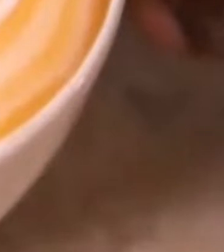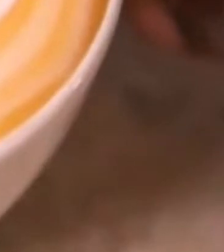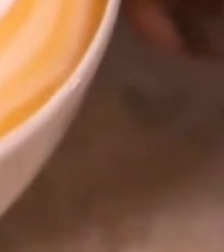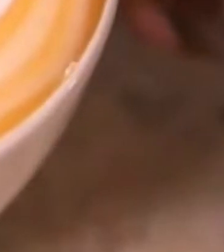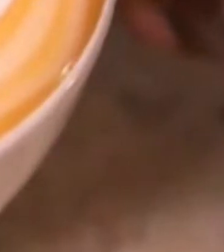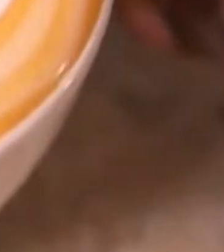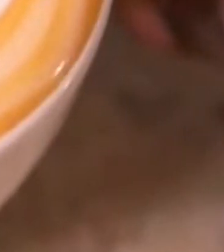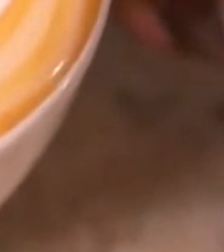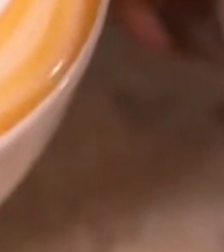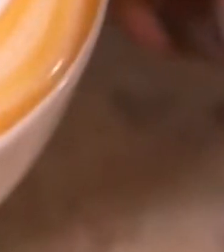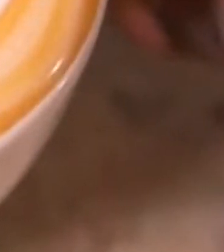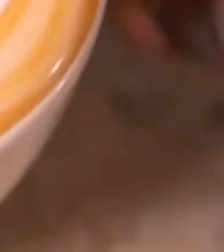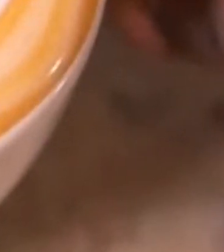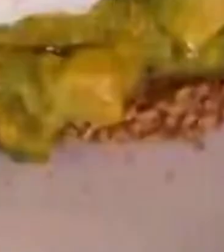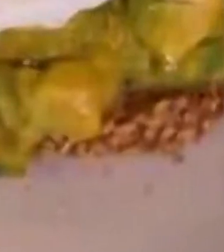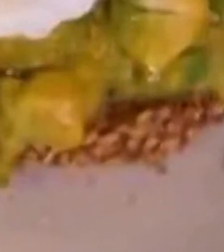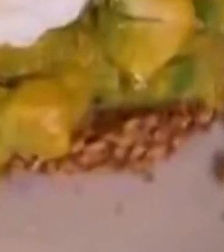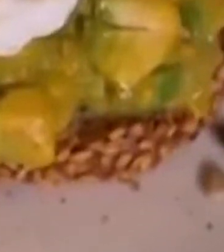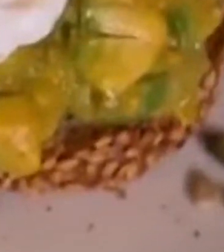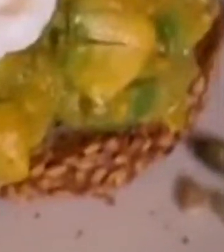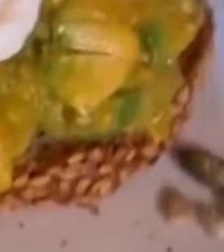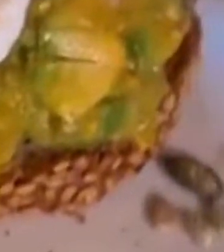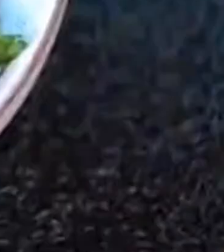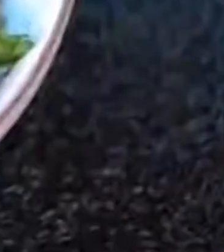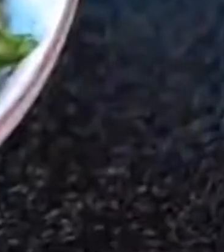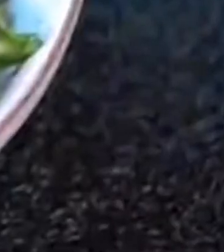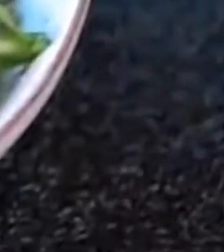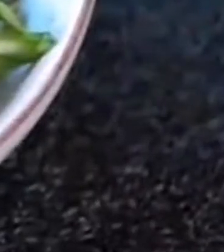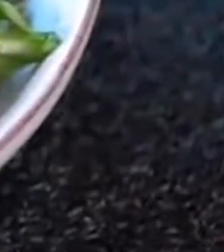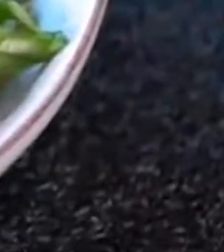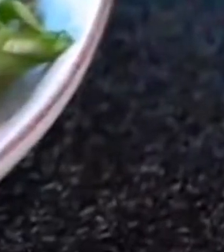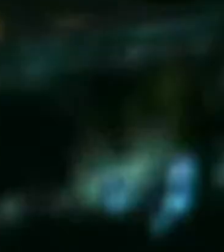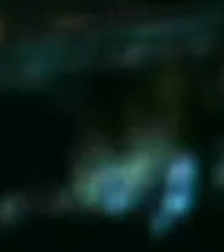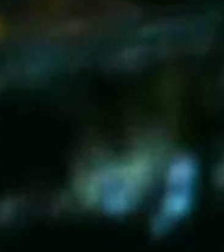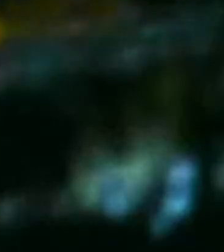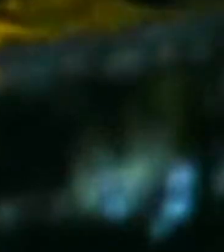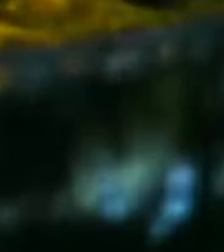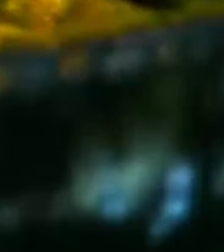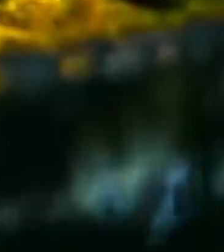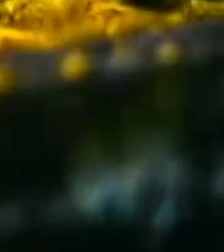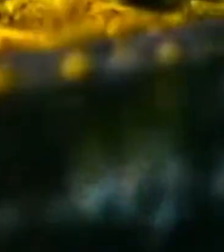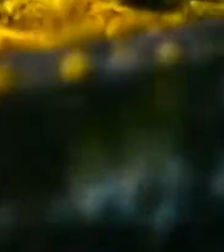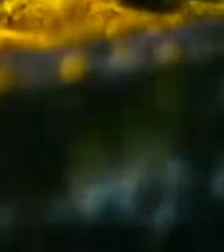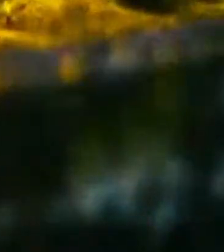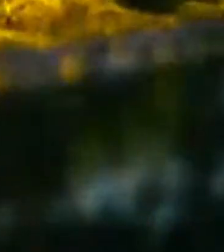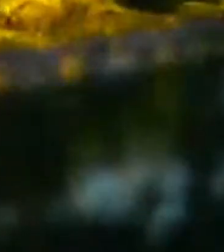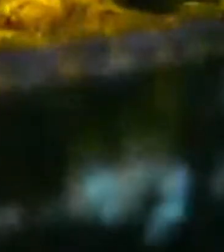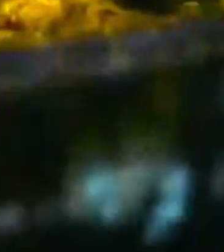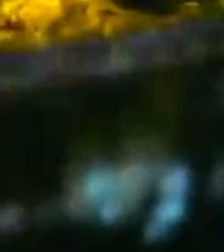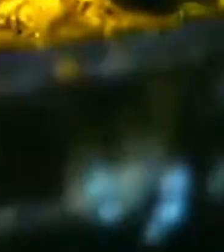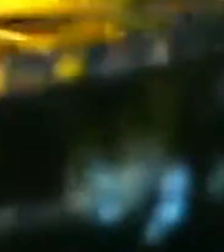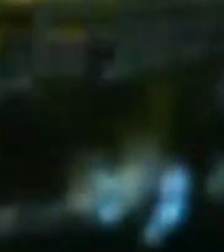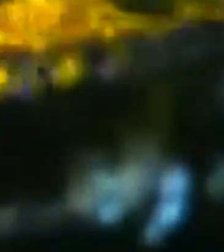top culinary experiences, all catered to suit each and every